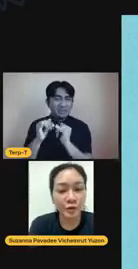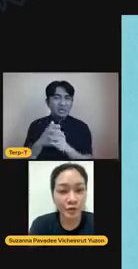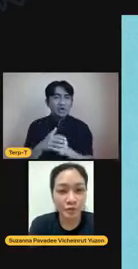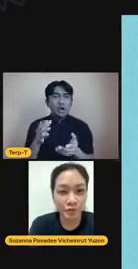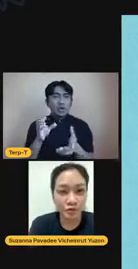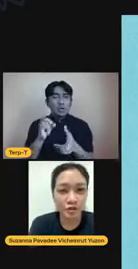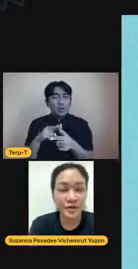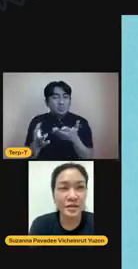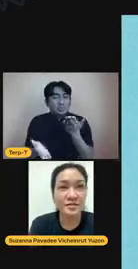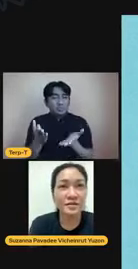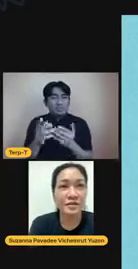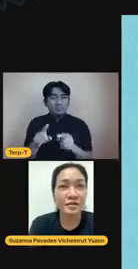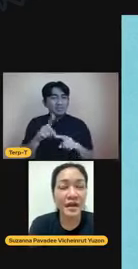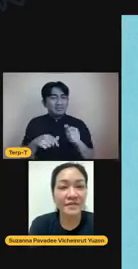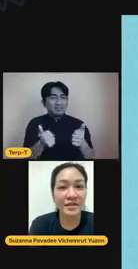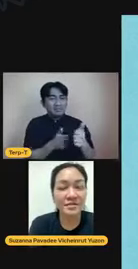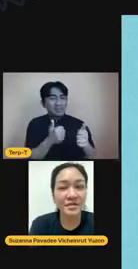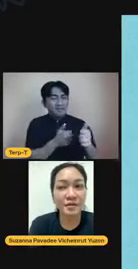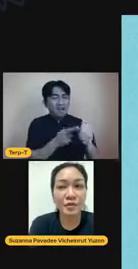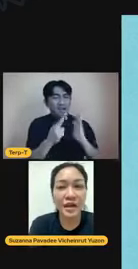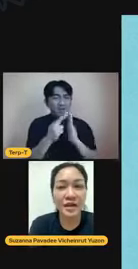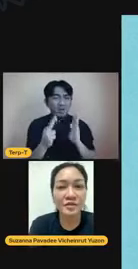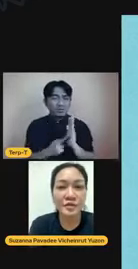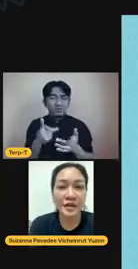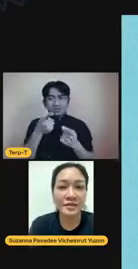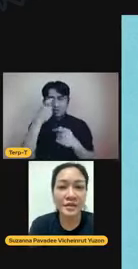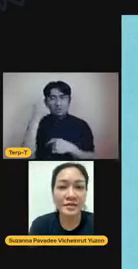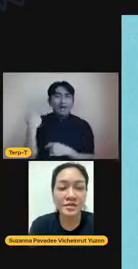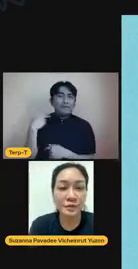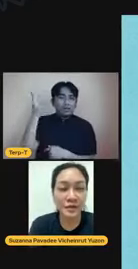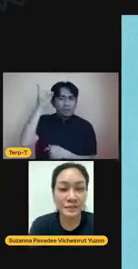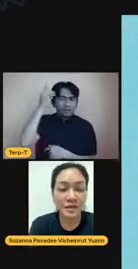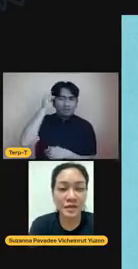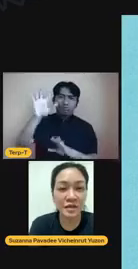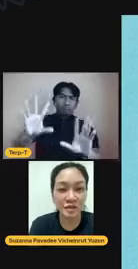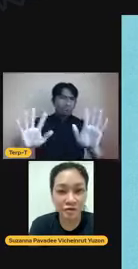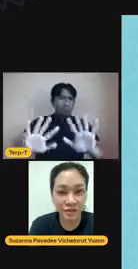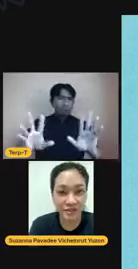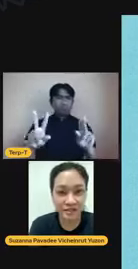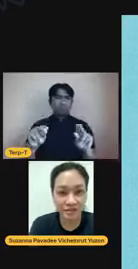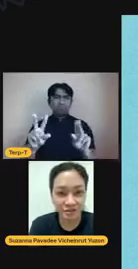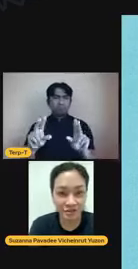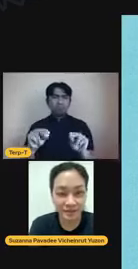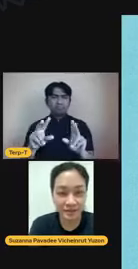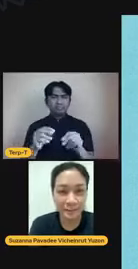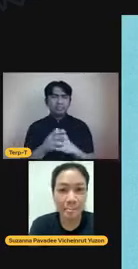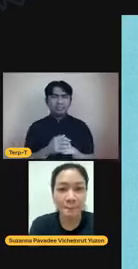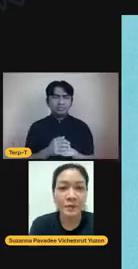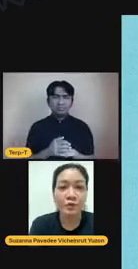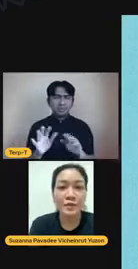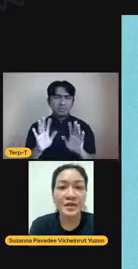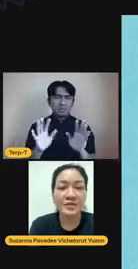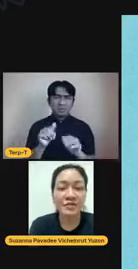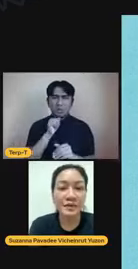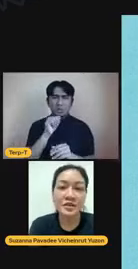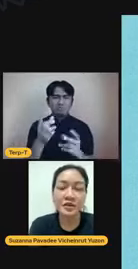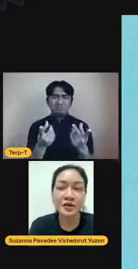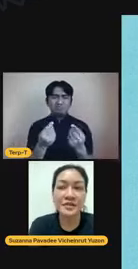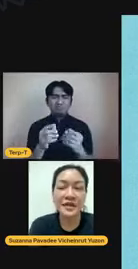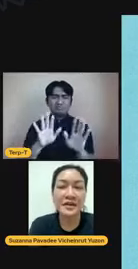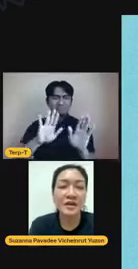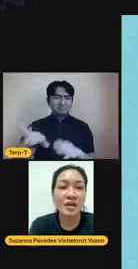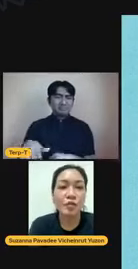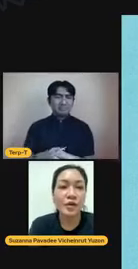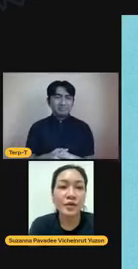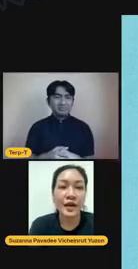not following the rules because, you know, they have Down syndrome. We can't do that. That's doing them a huge disservice. What we need from our